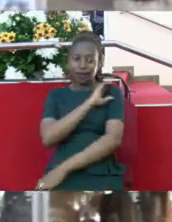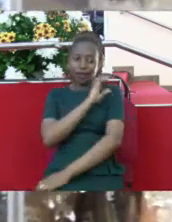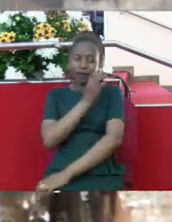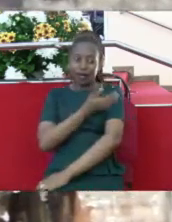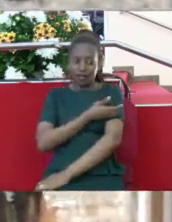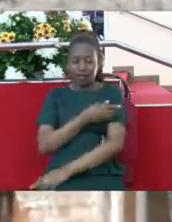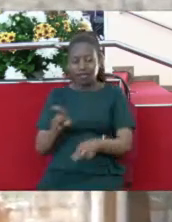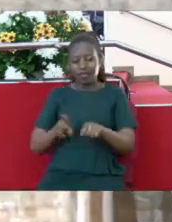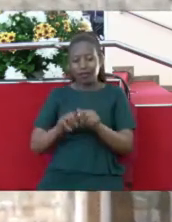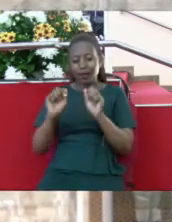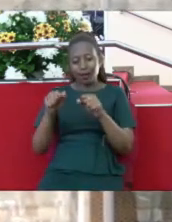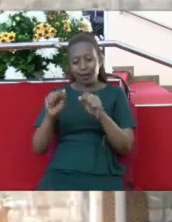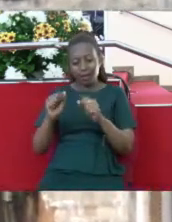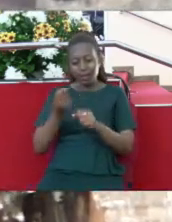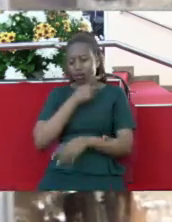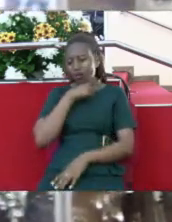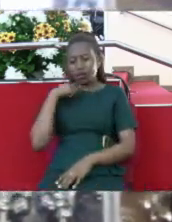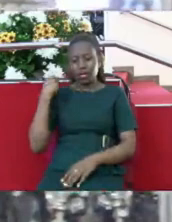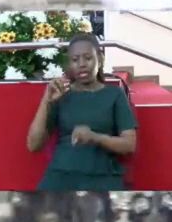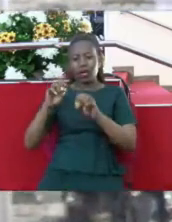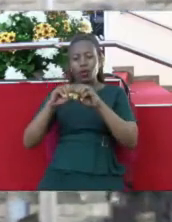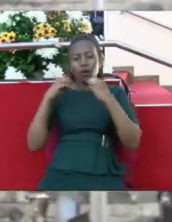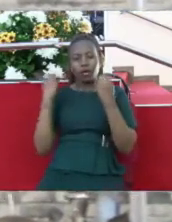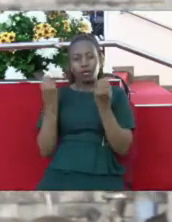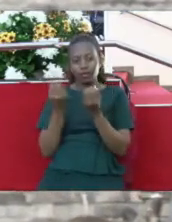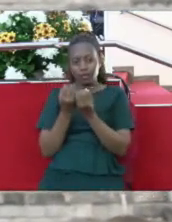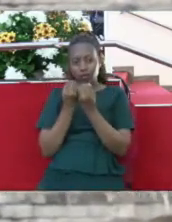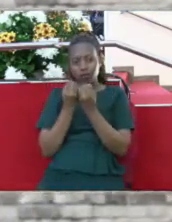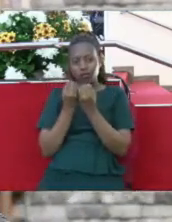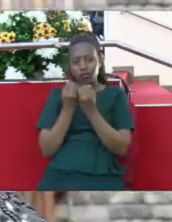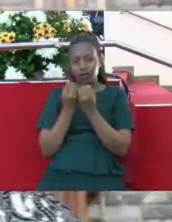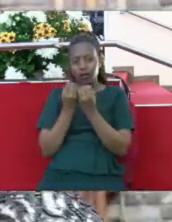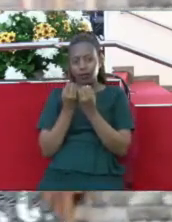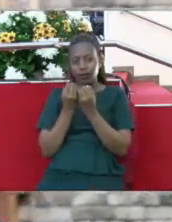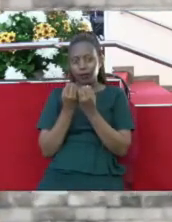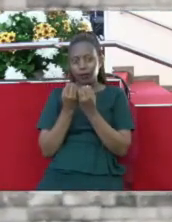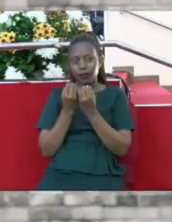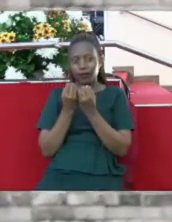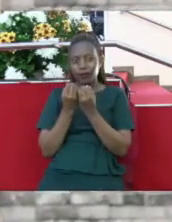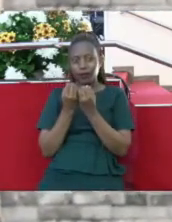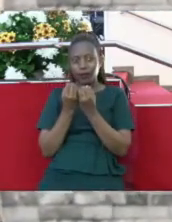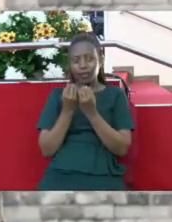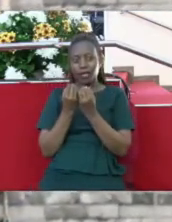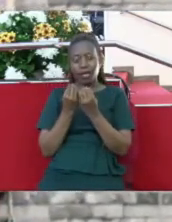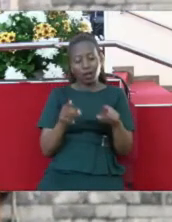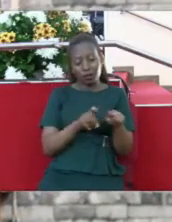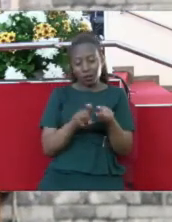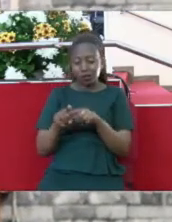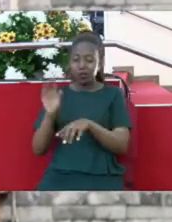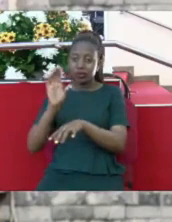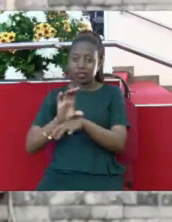and ability to kill organizations. Dhambi iko na nguvu hata ya kusambaratisha. Shall even save churches. Hata